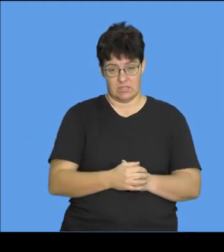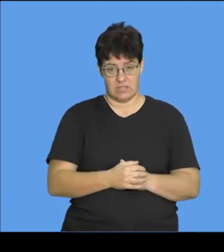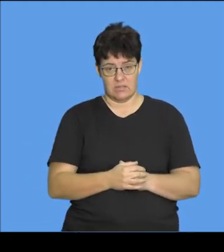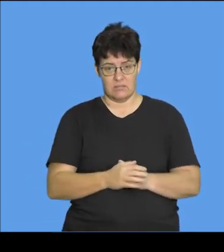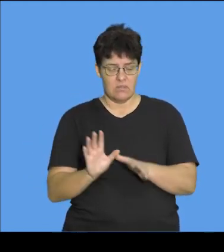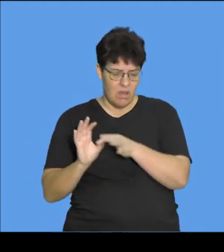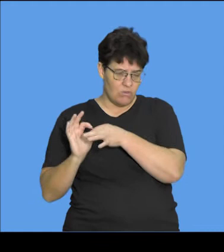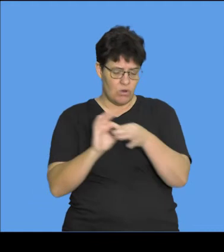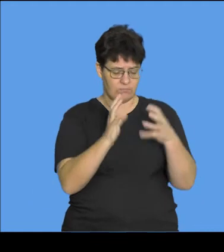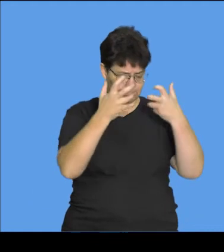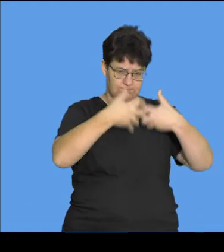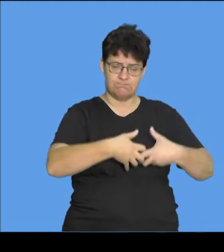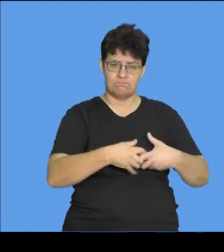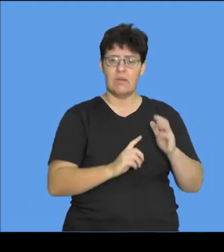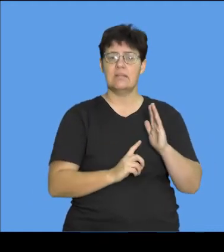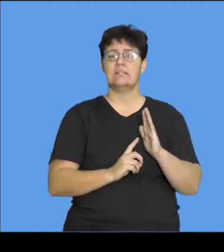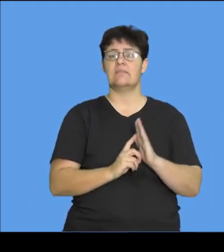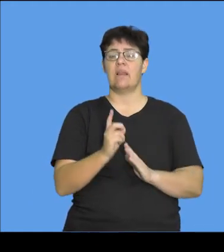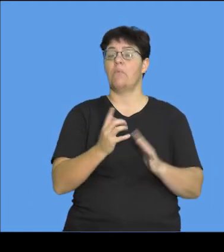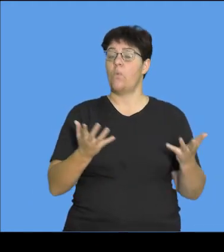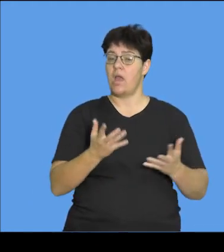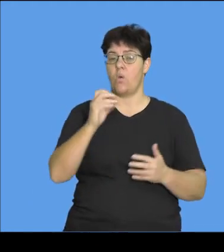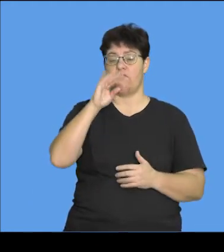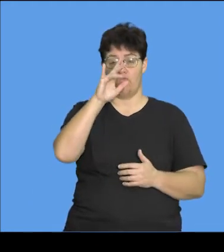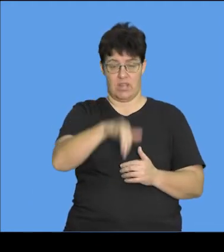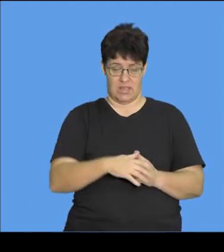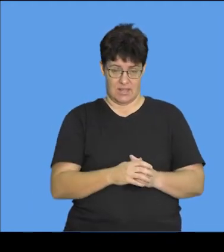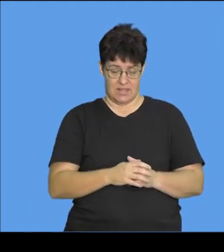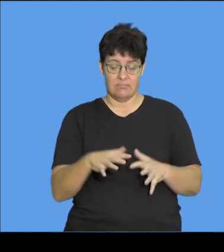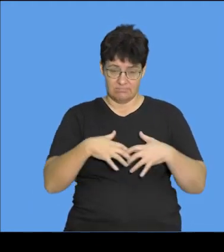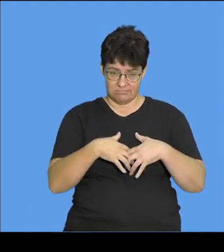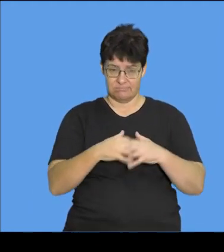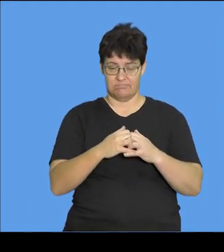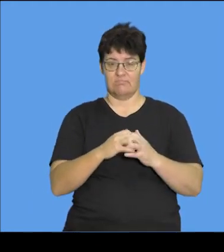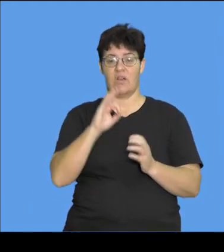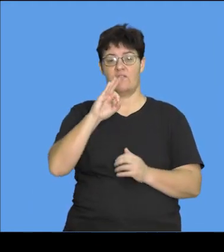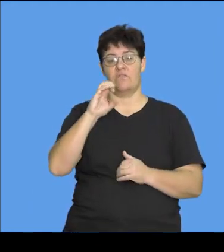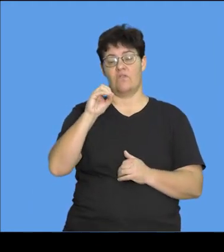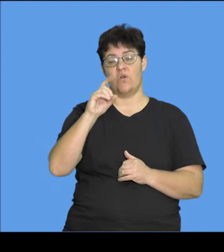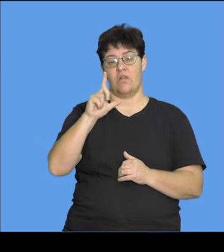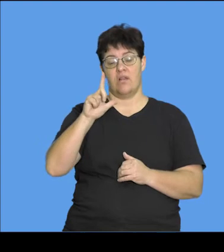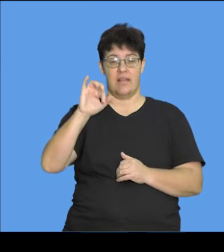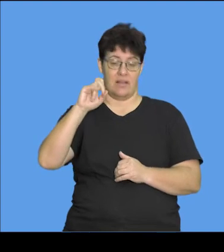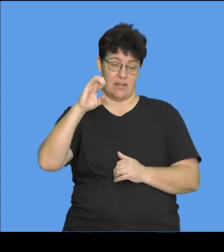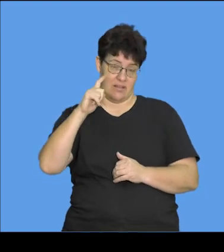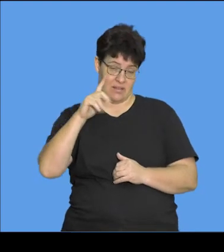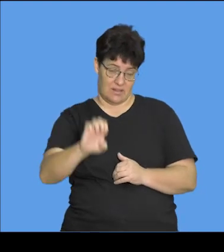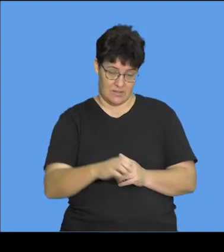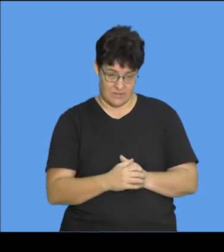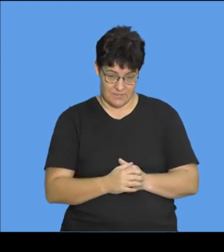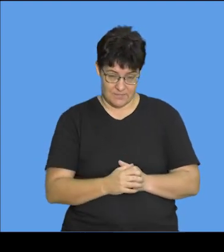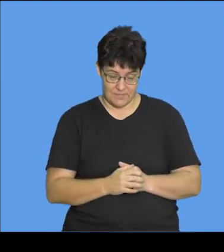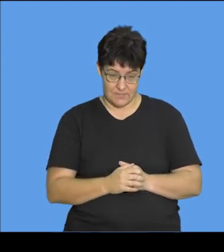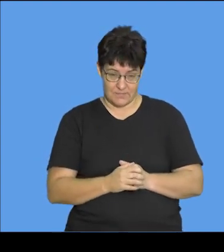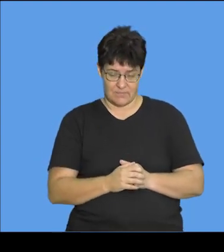that to the development within the ovary and the formation of the follicle. So when we look at this, we get a